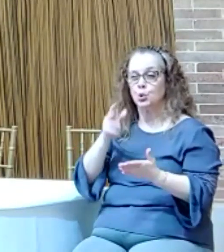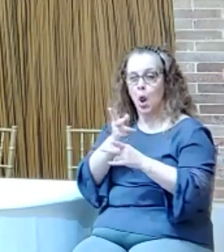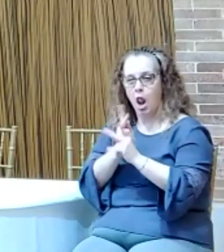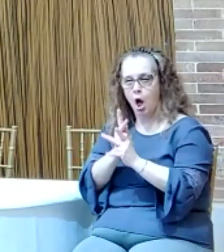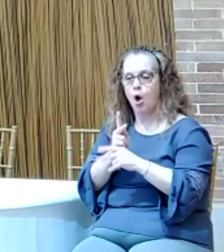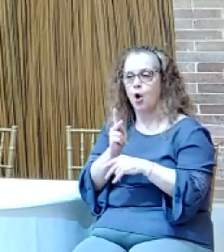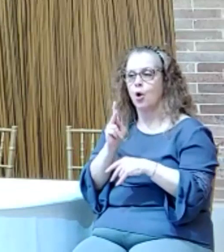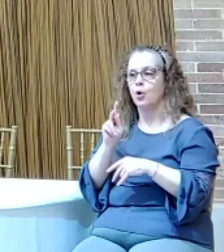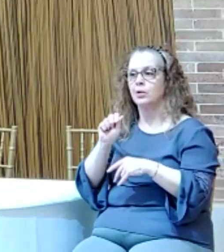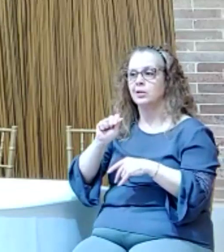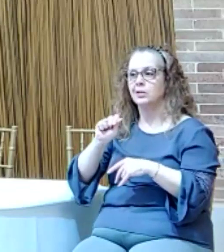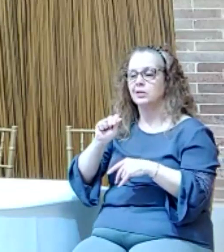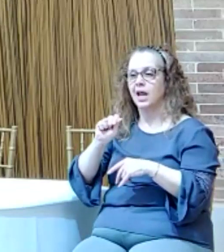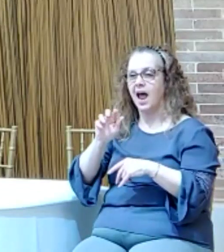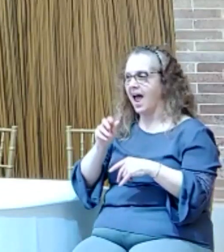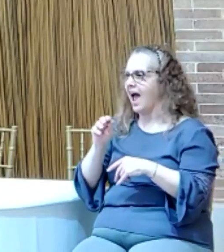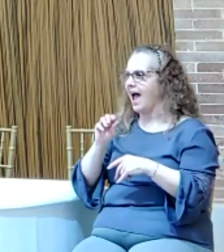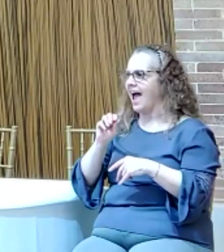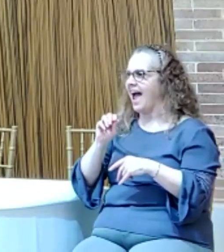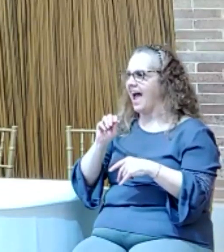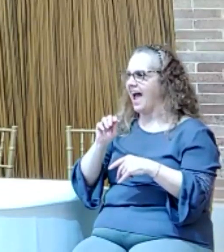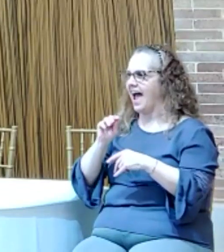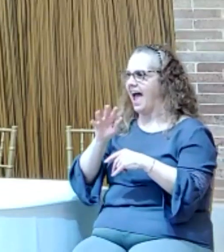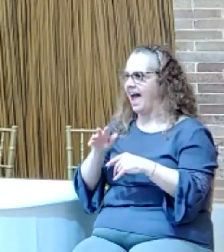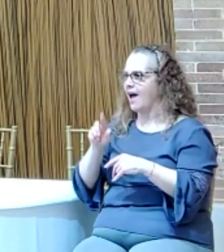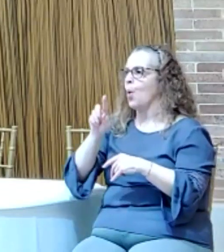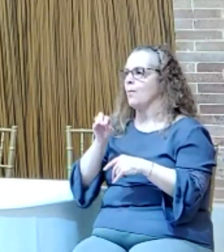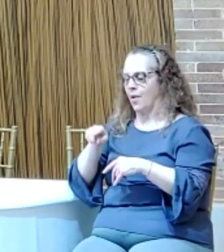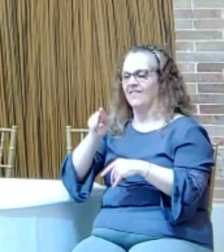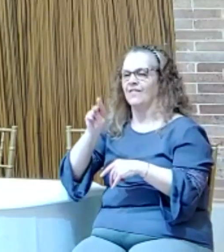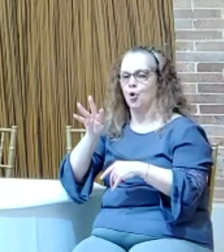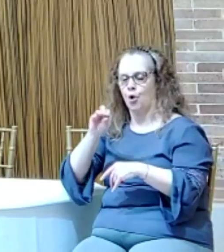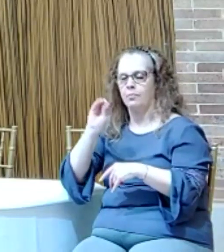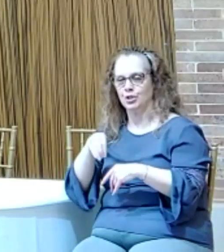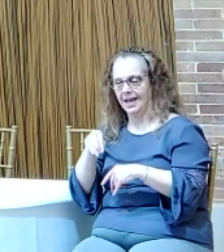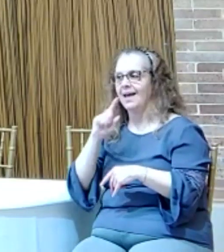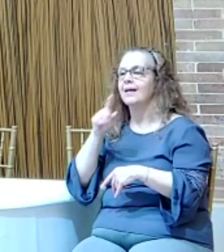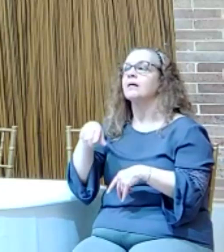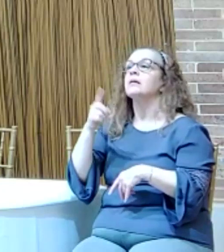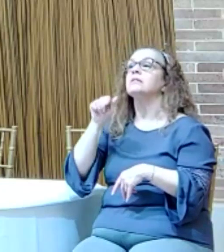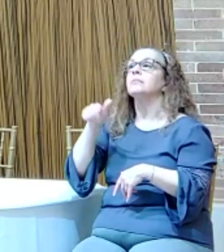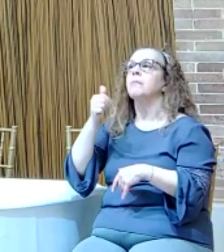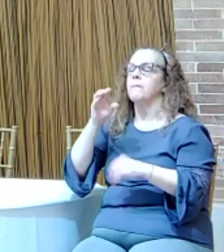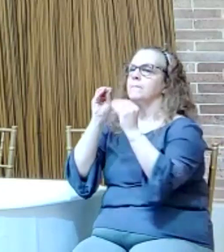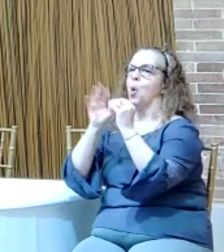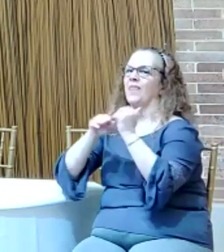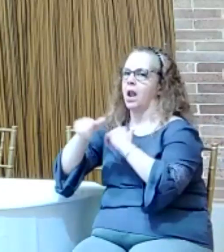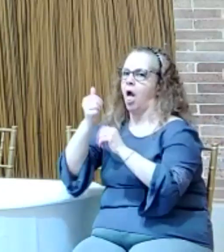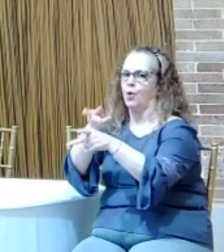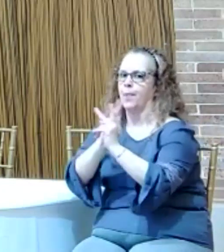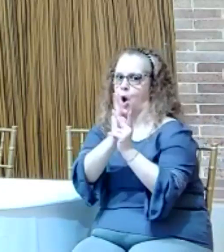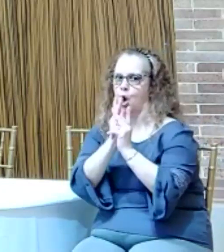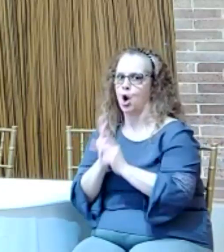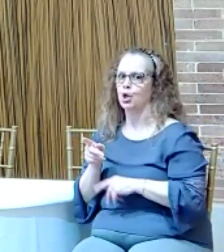African-American purchasers have significant student loan debt much more um than other other borrowers and then finally